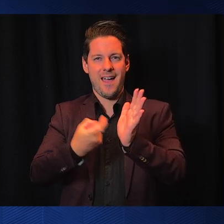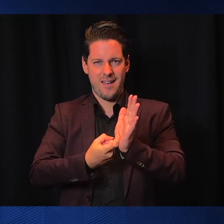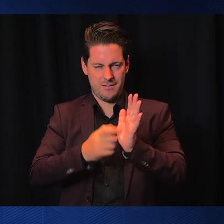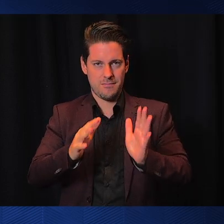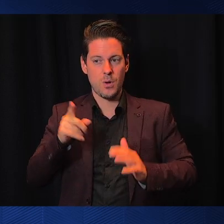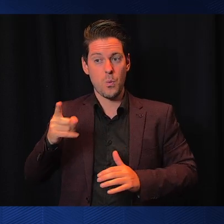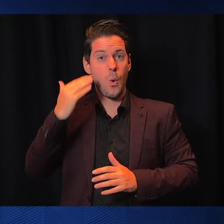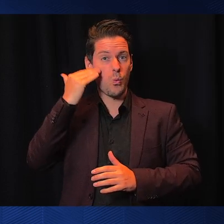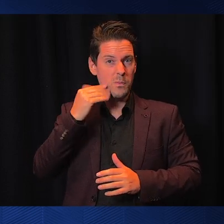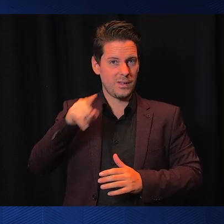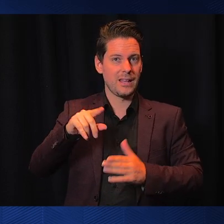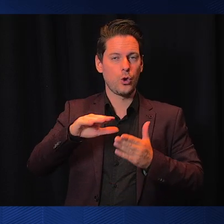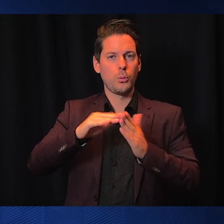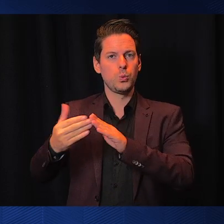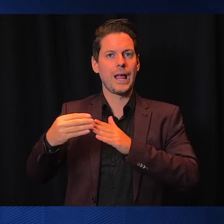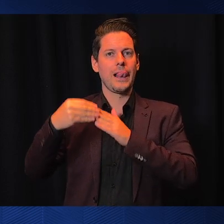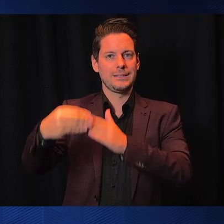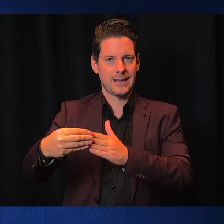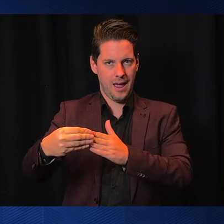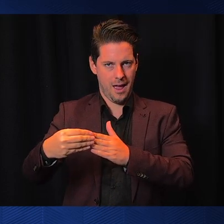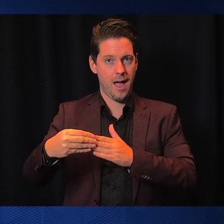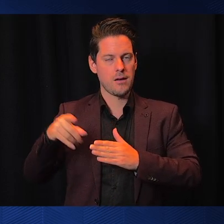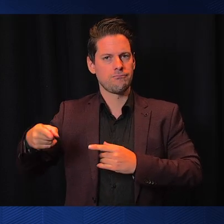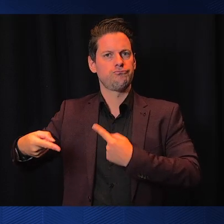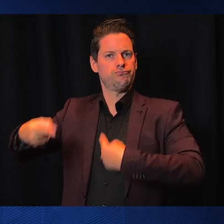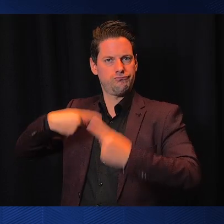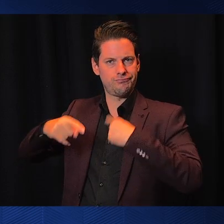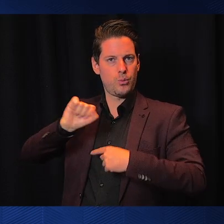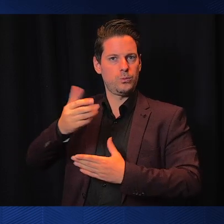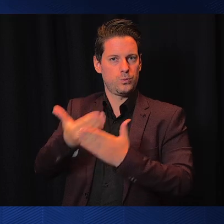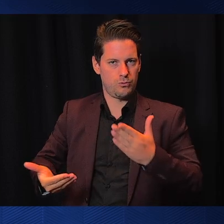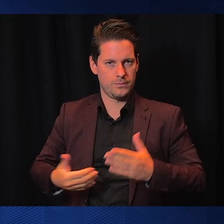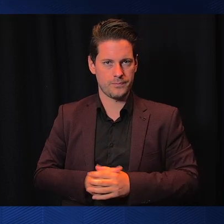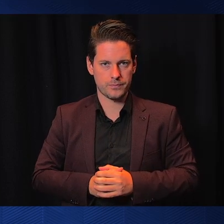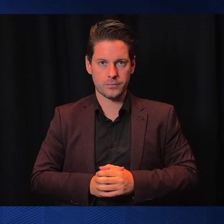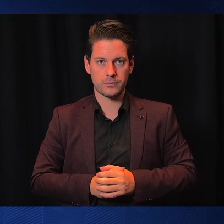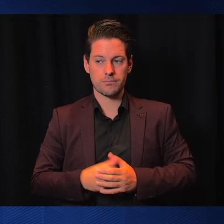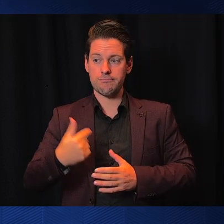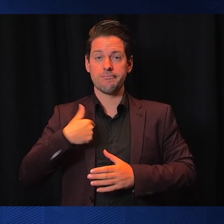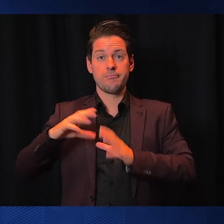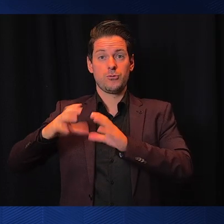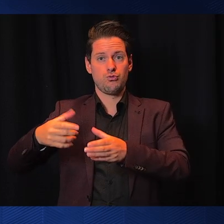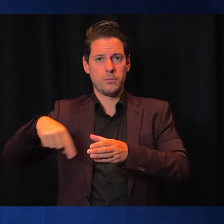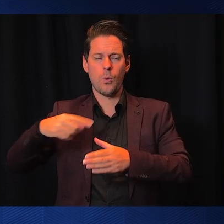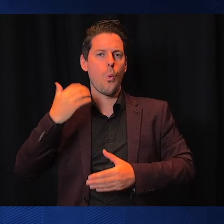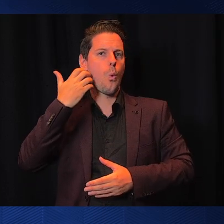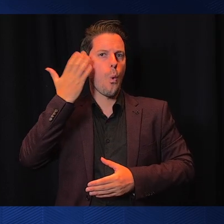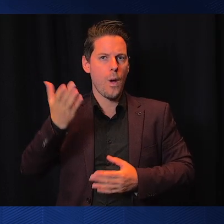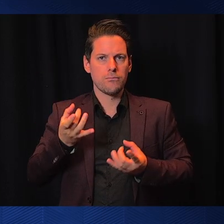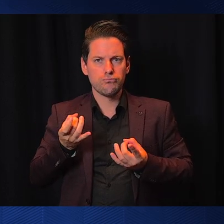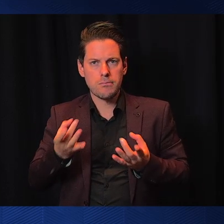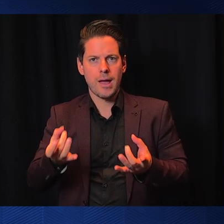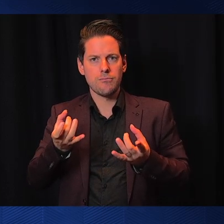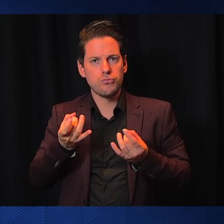woman community leader, and this is her story. Our group has always been preparing for